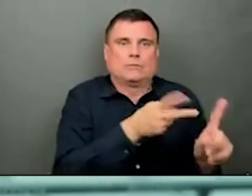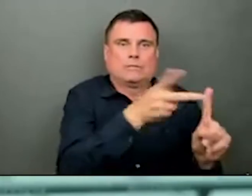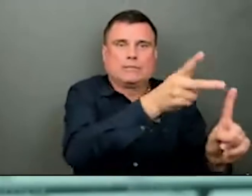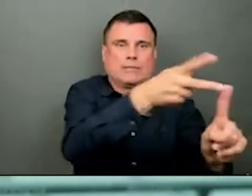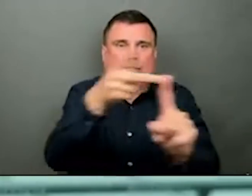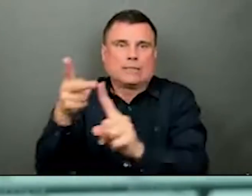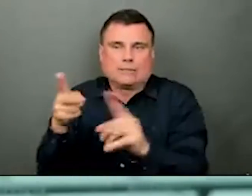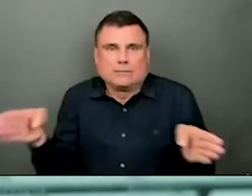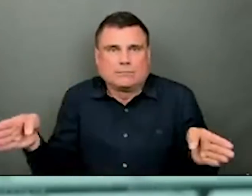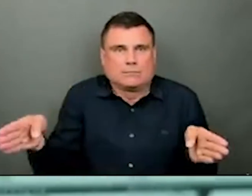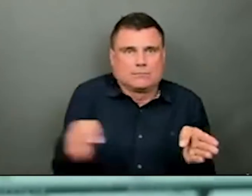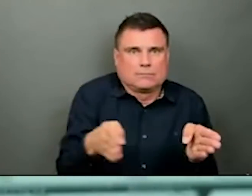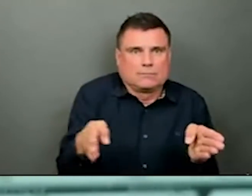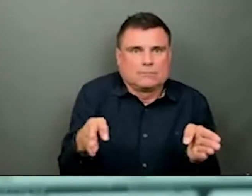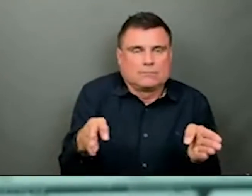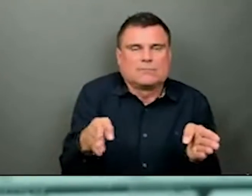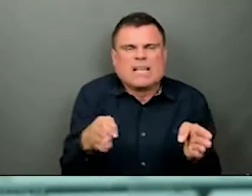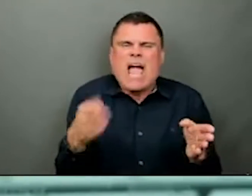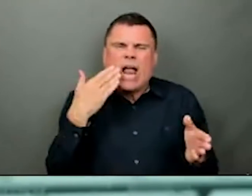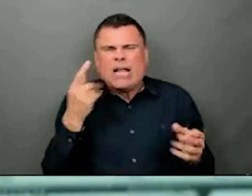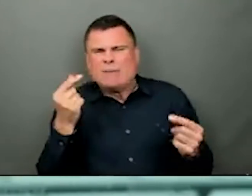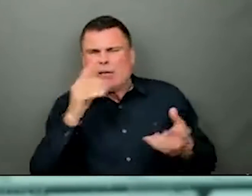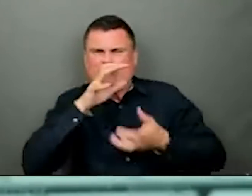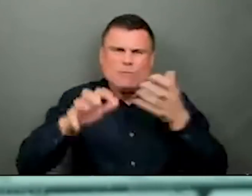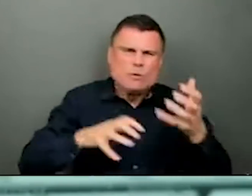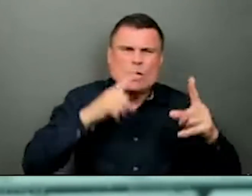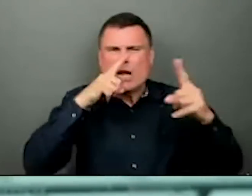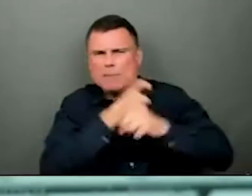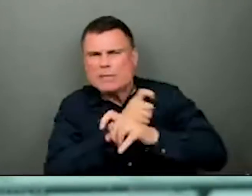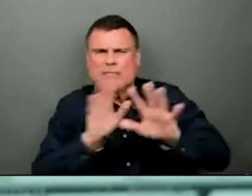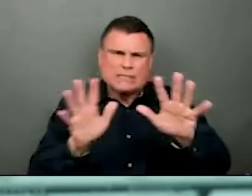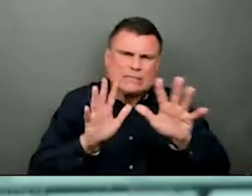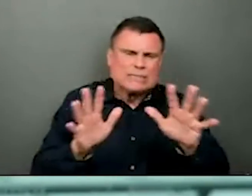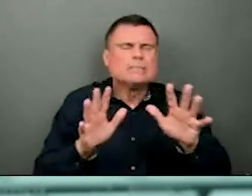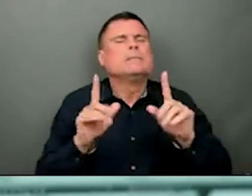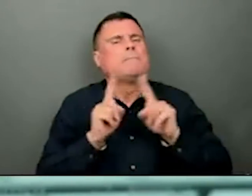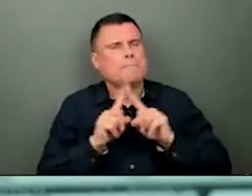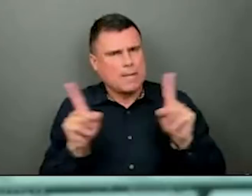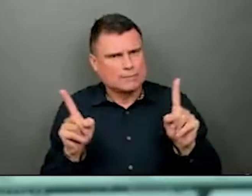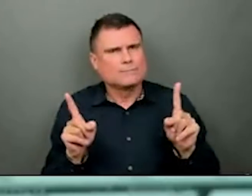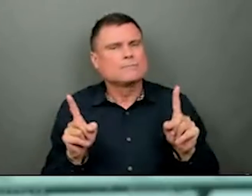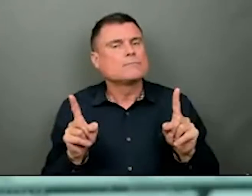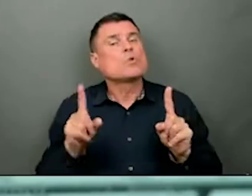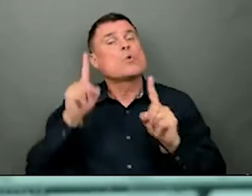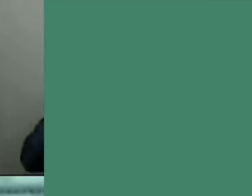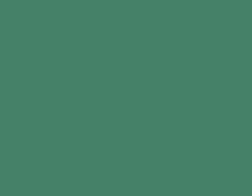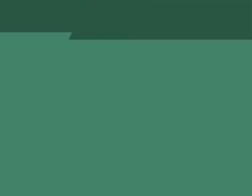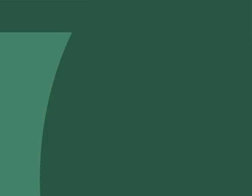more people, we'll be able to start the second doses for more people sooner.